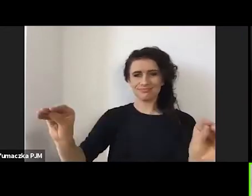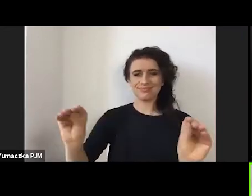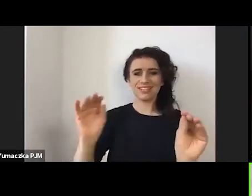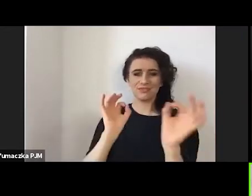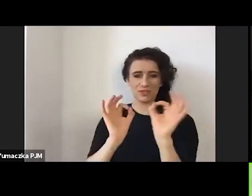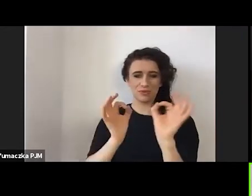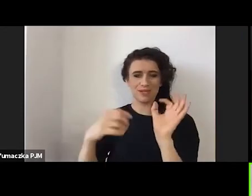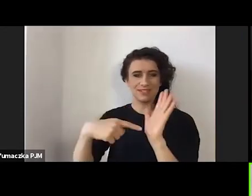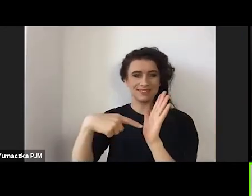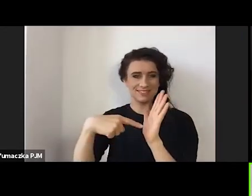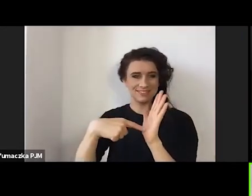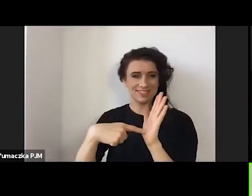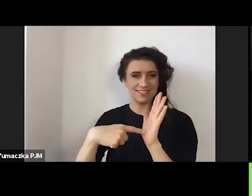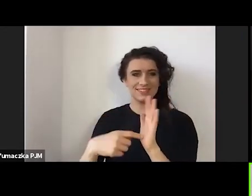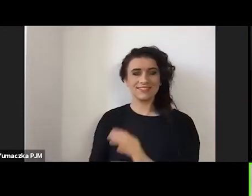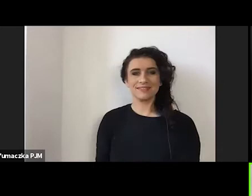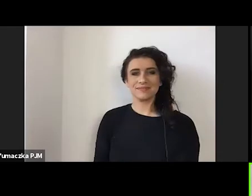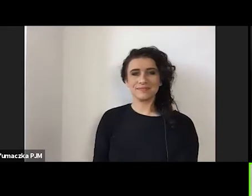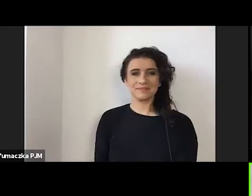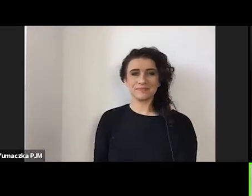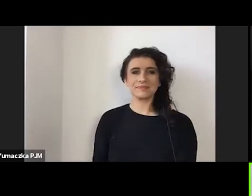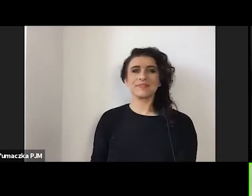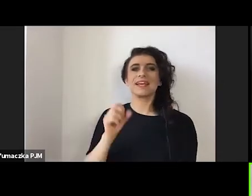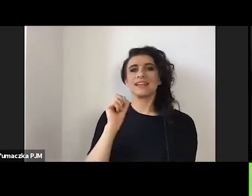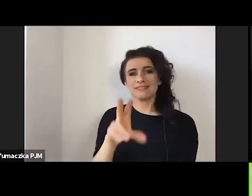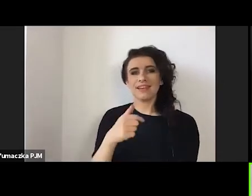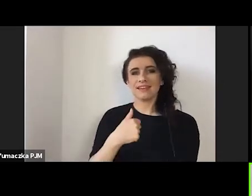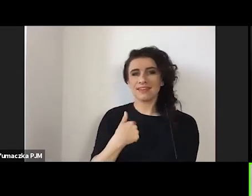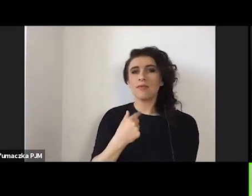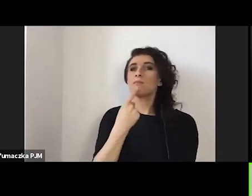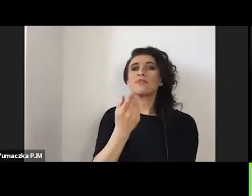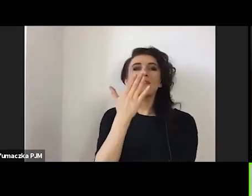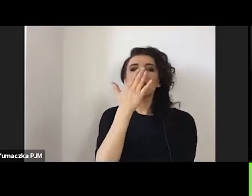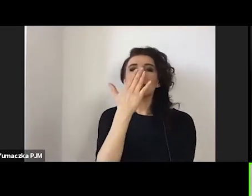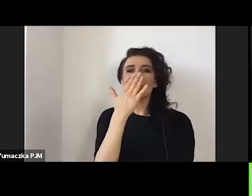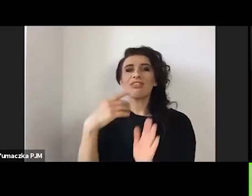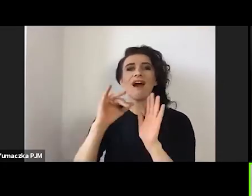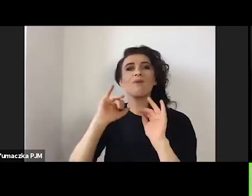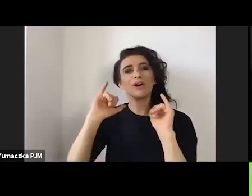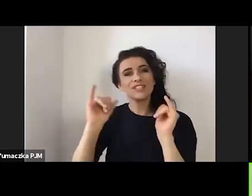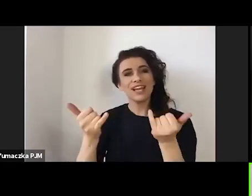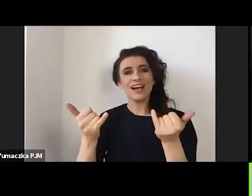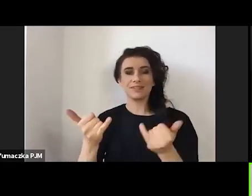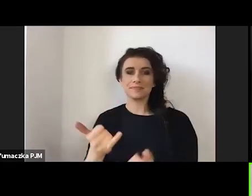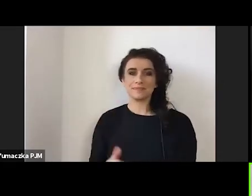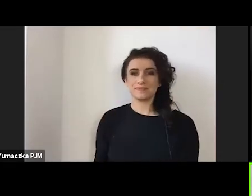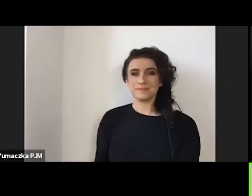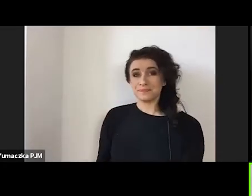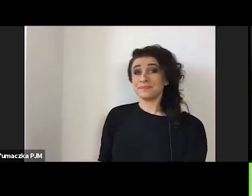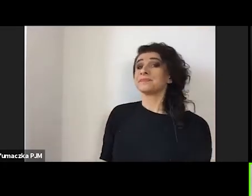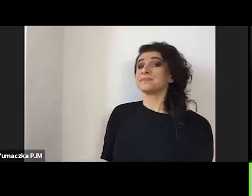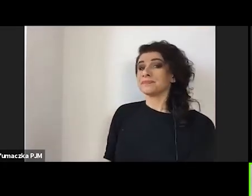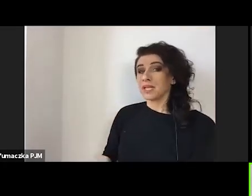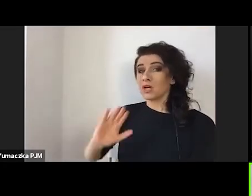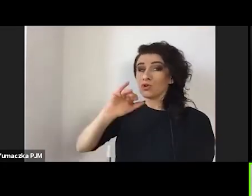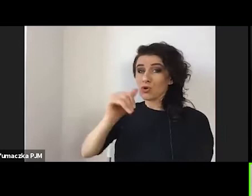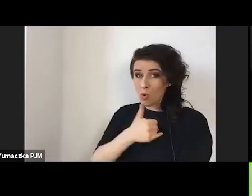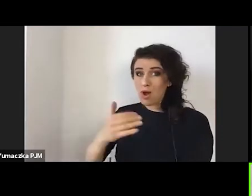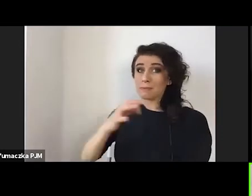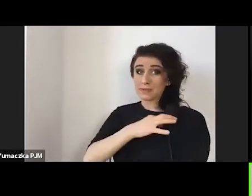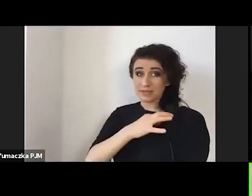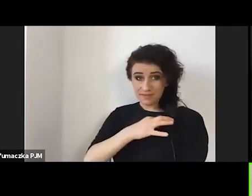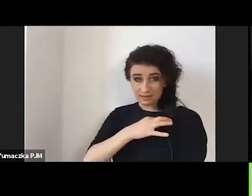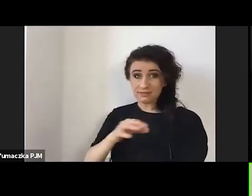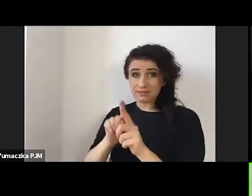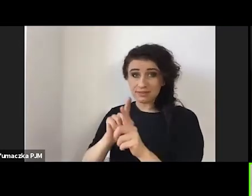on public schools. We have private schools and public schools. And public schools in Bolivia, well, they have not a lot of